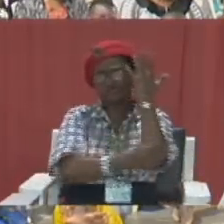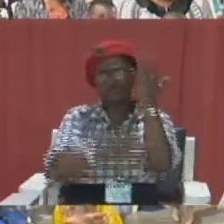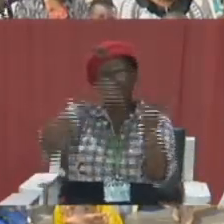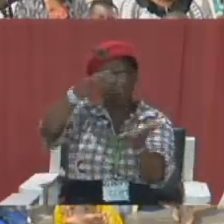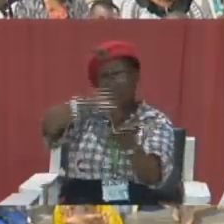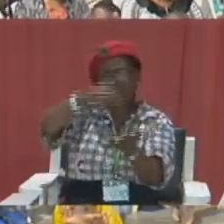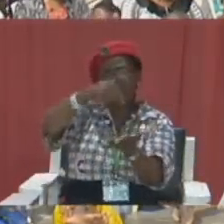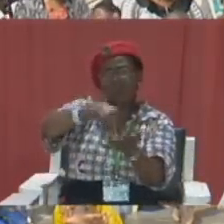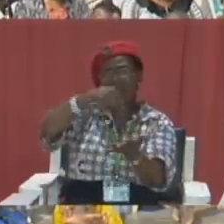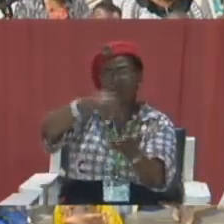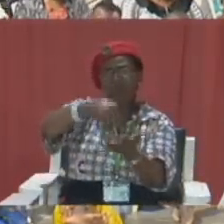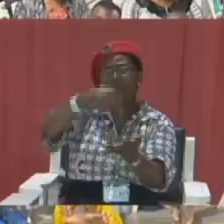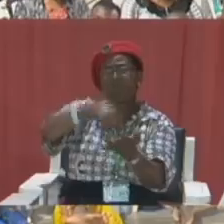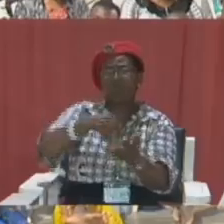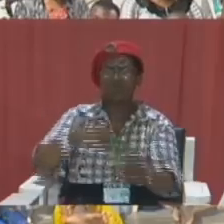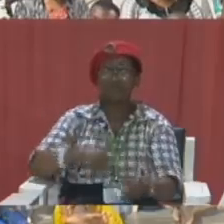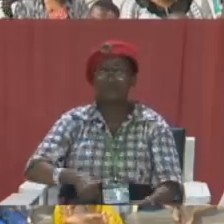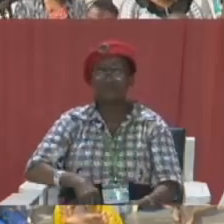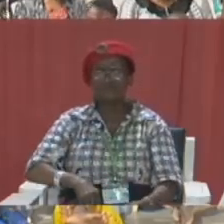owing?